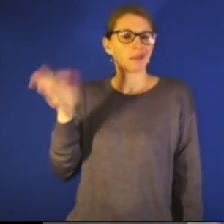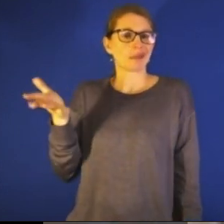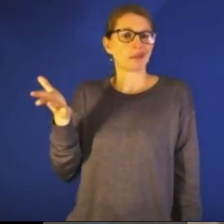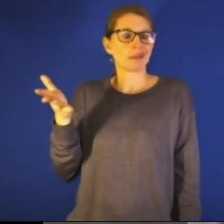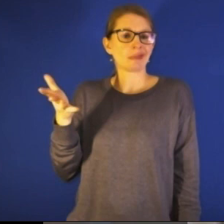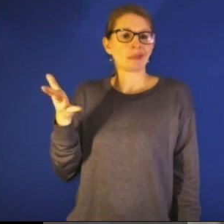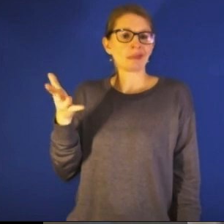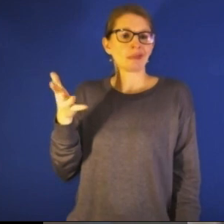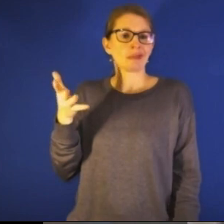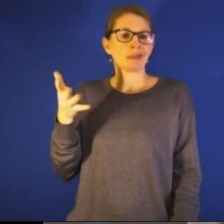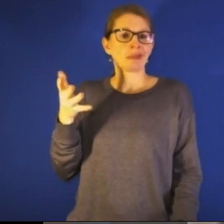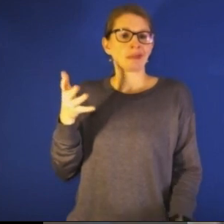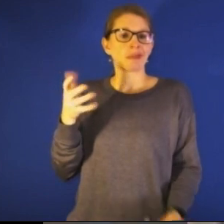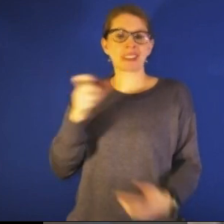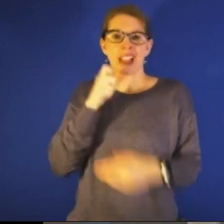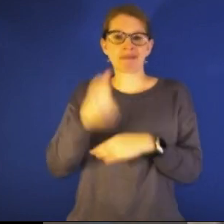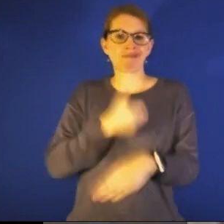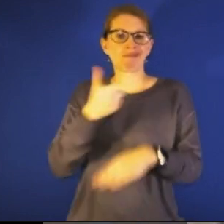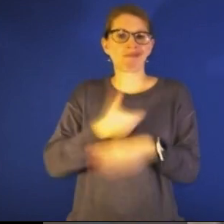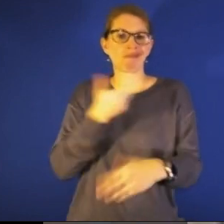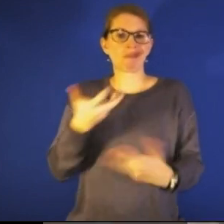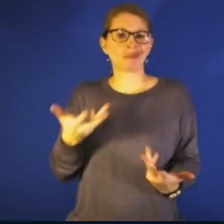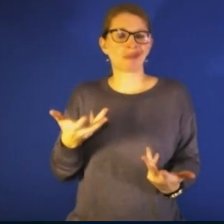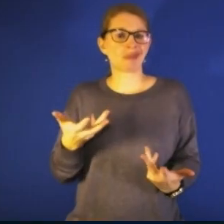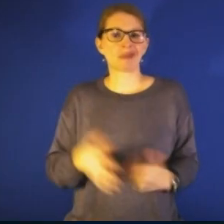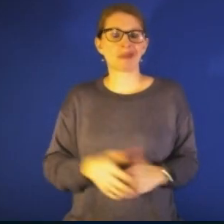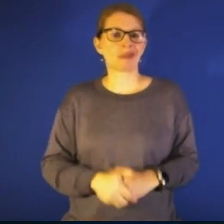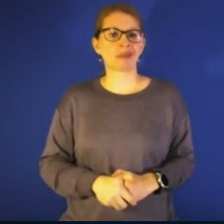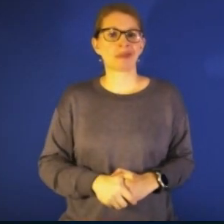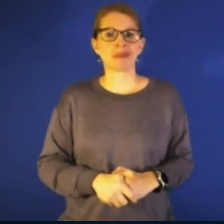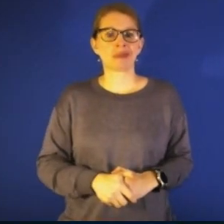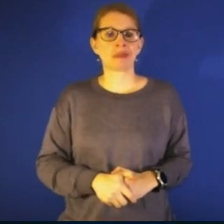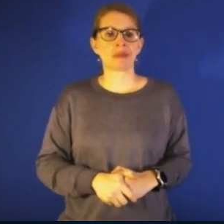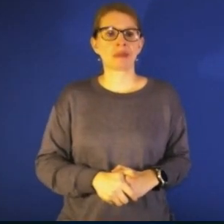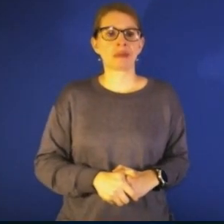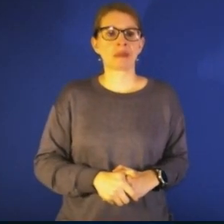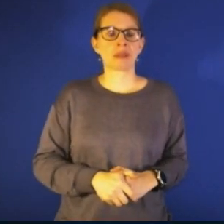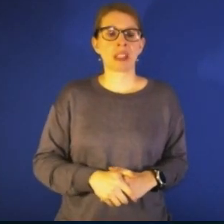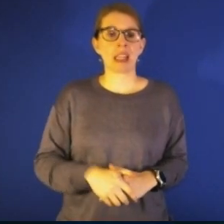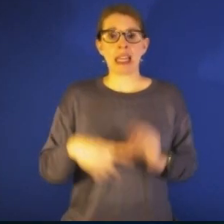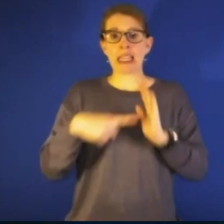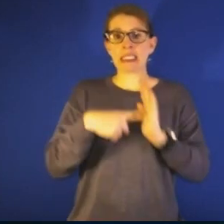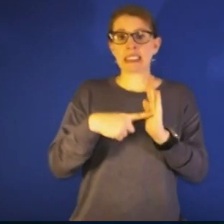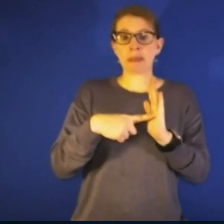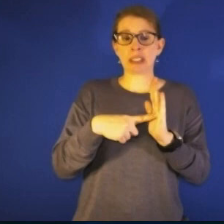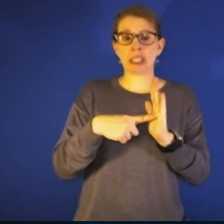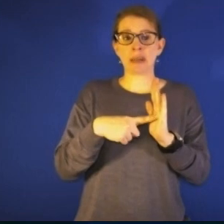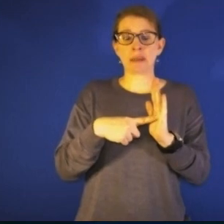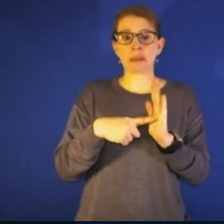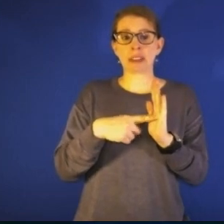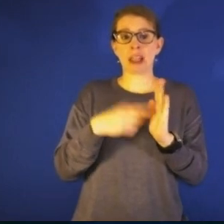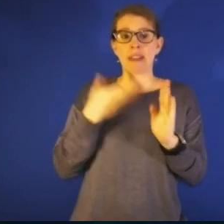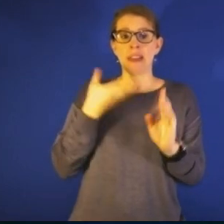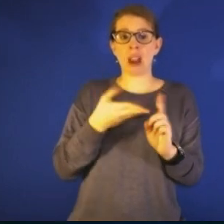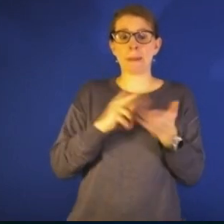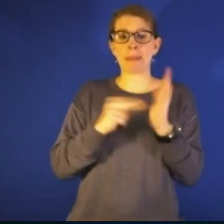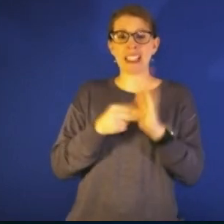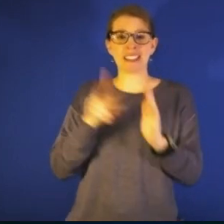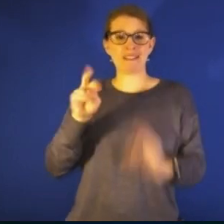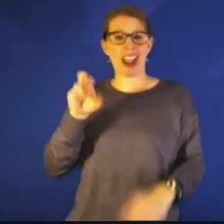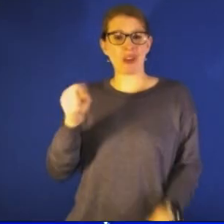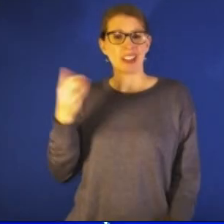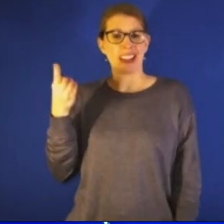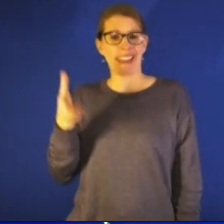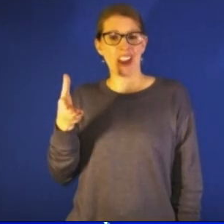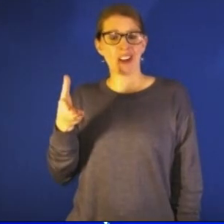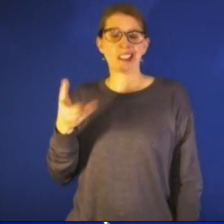I don't know. And you're not, just because that's where you have symptoms may not be where your virus necessarily is, Hawkeye. Yeah, I mean, I can't